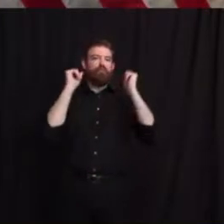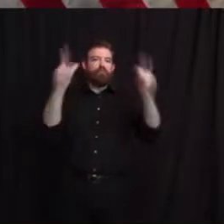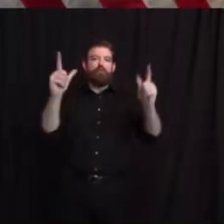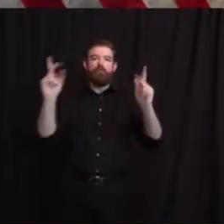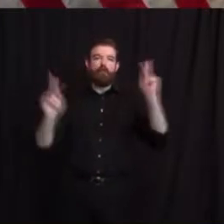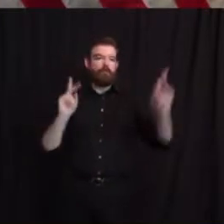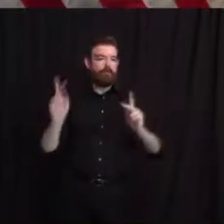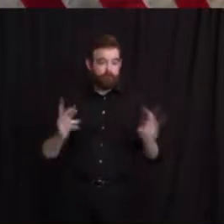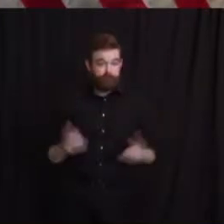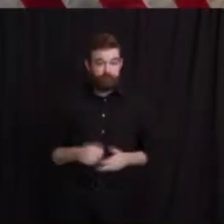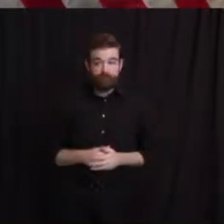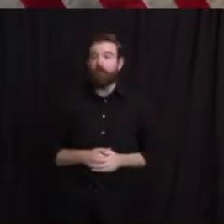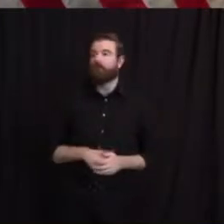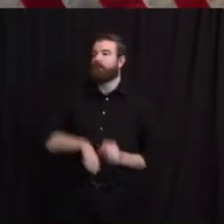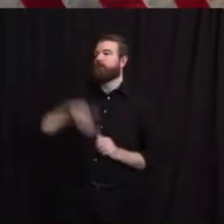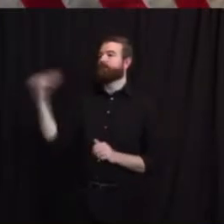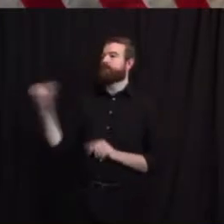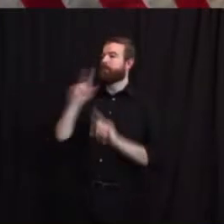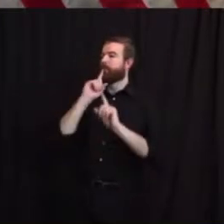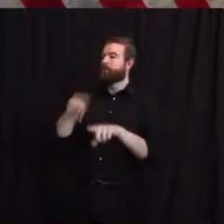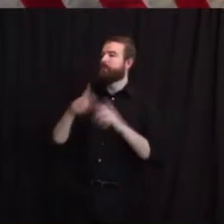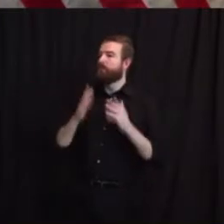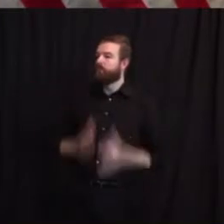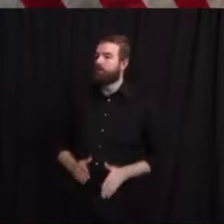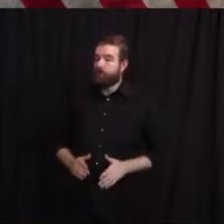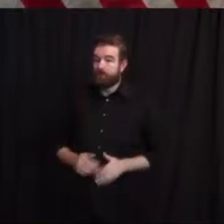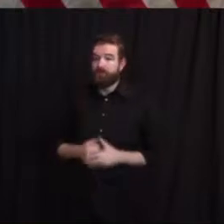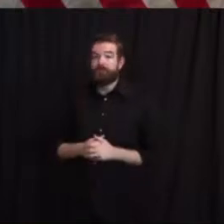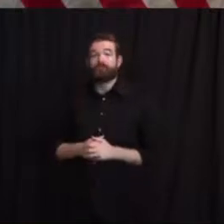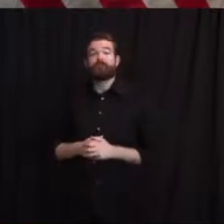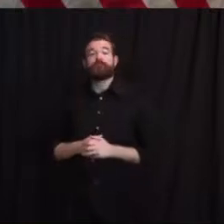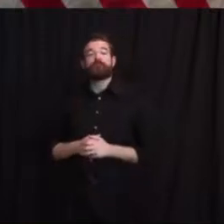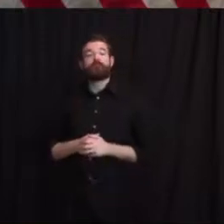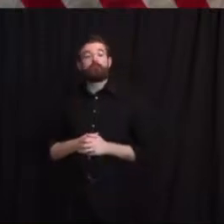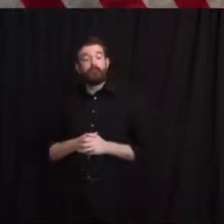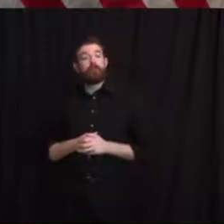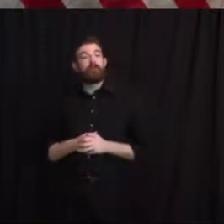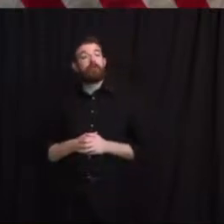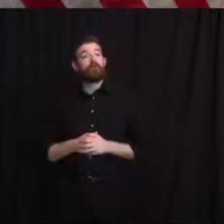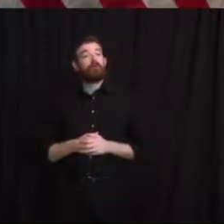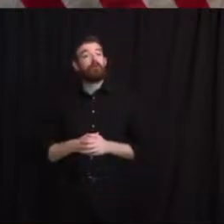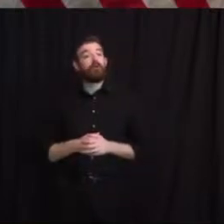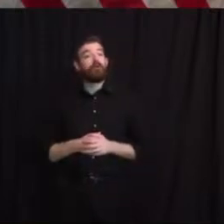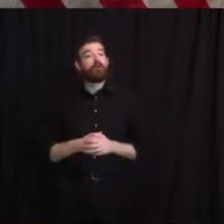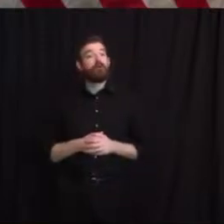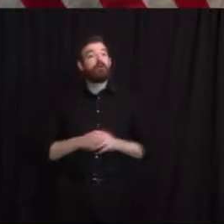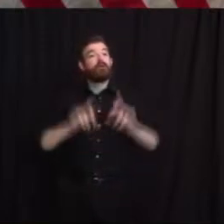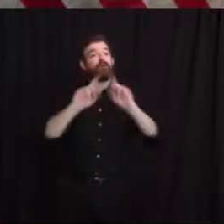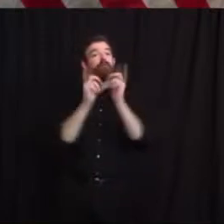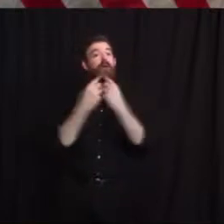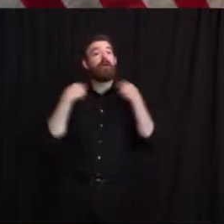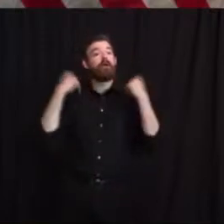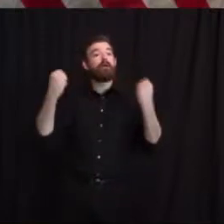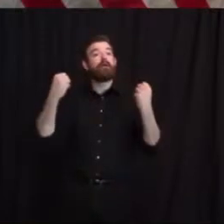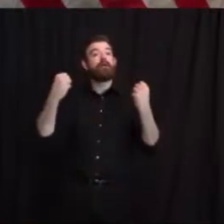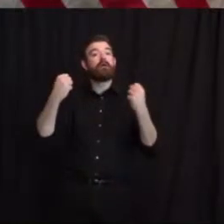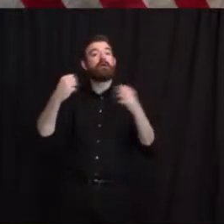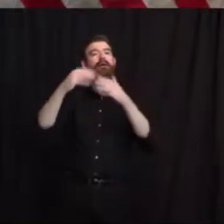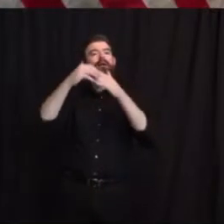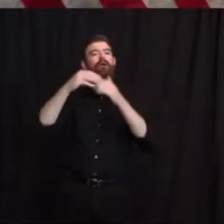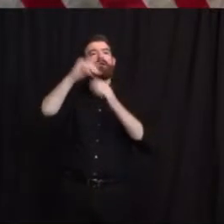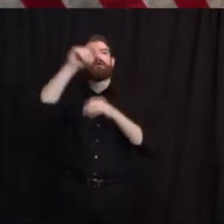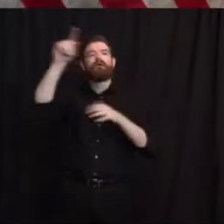Governor, are you concerned about the multiple vacancies in leadership positions at the Department of Health? And has that impacted the state's